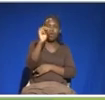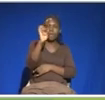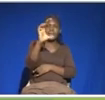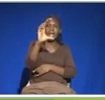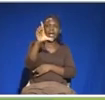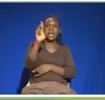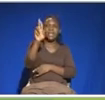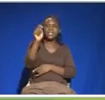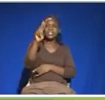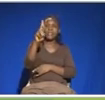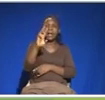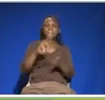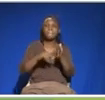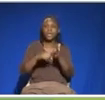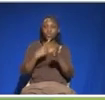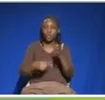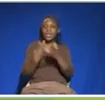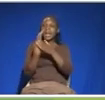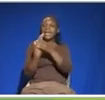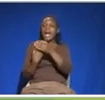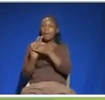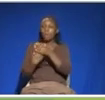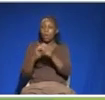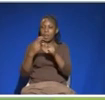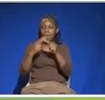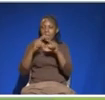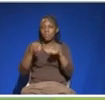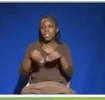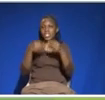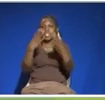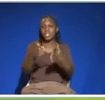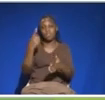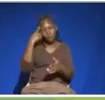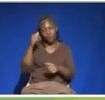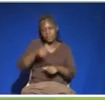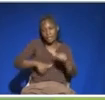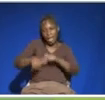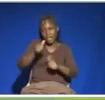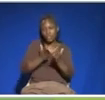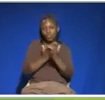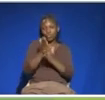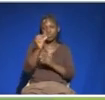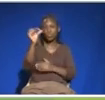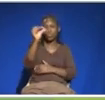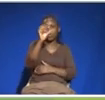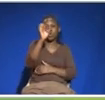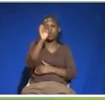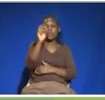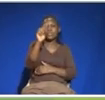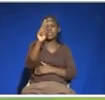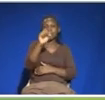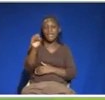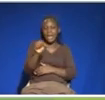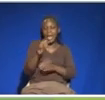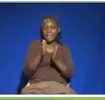living organisms using the genus and the specific name. So the